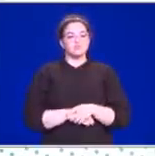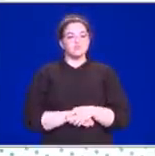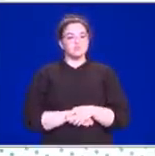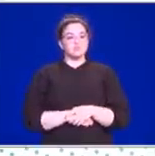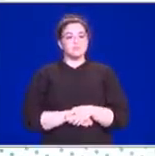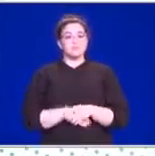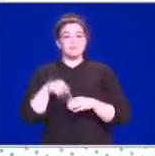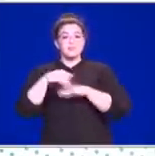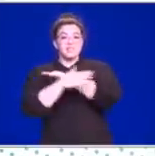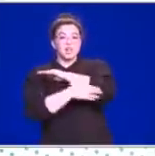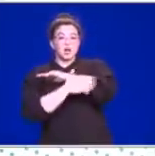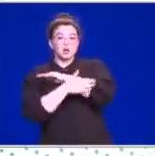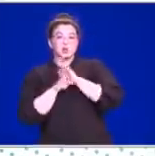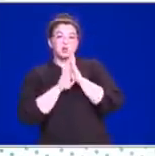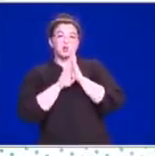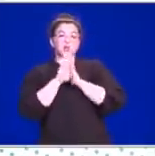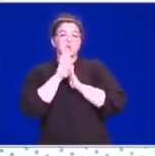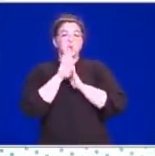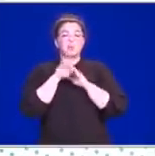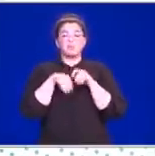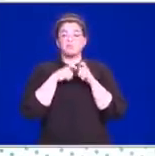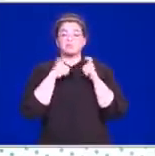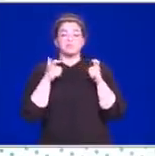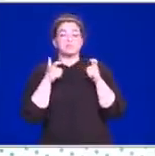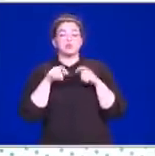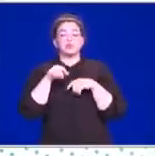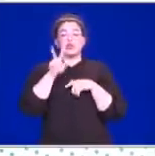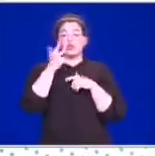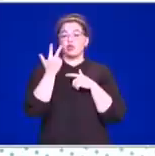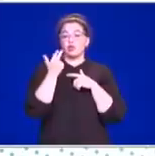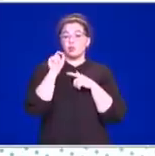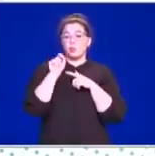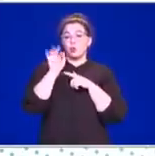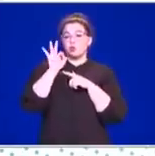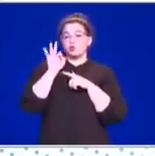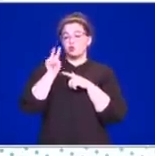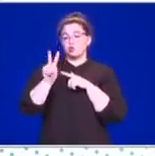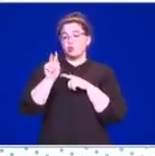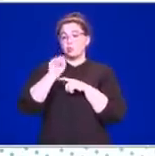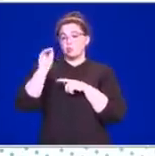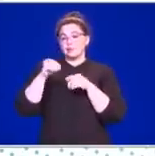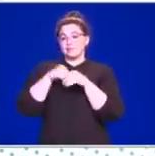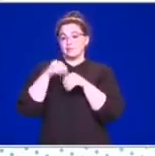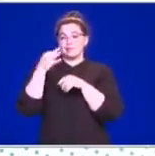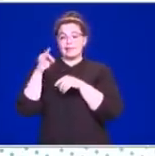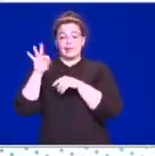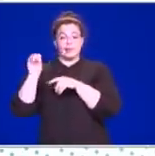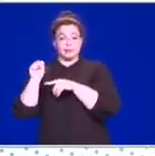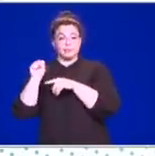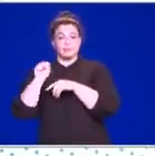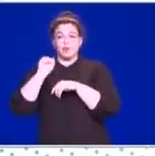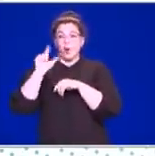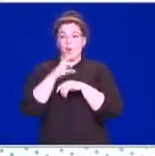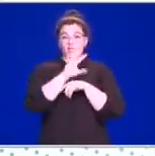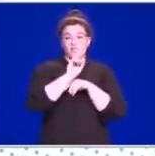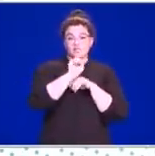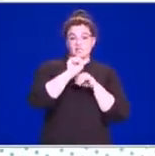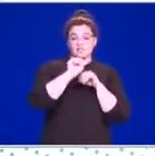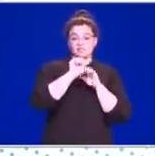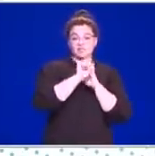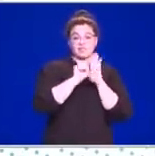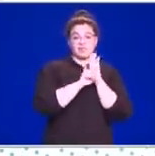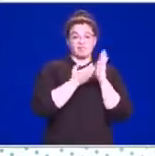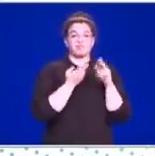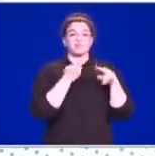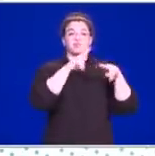The country grew by a relatively robust 13.2% in the 1990s. All 50 states increased in population